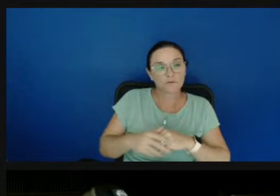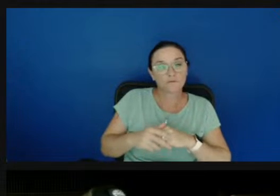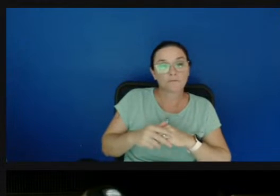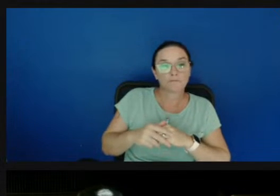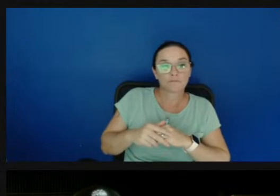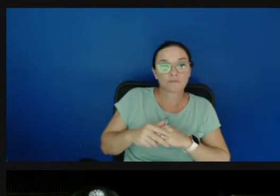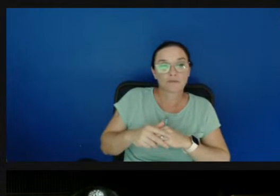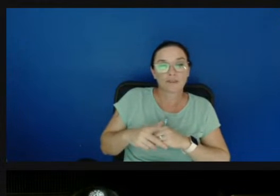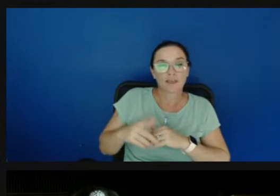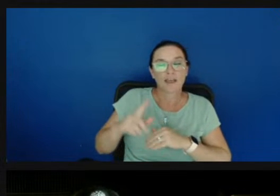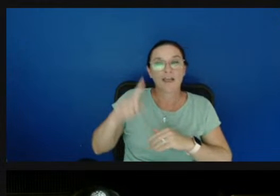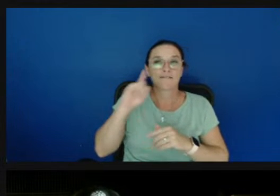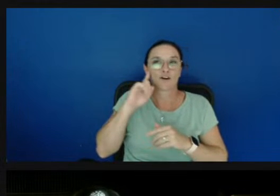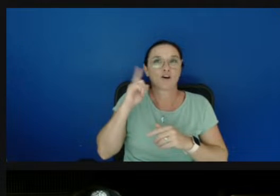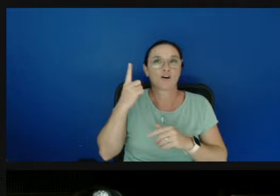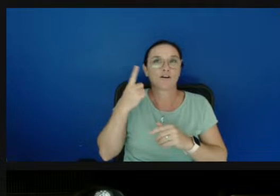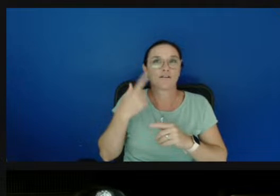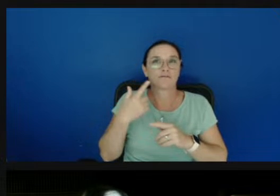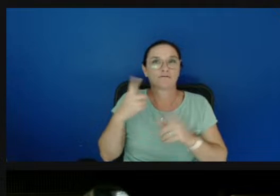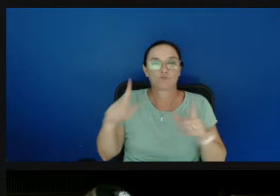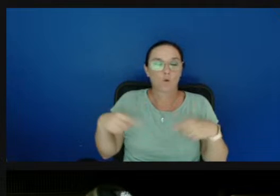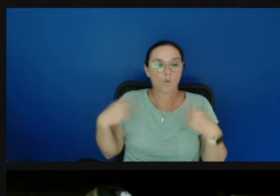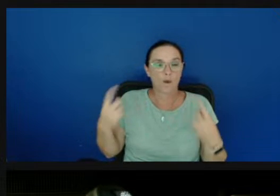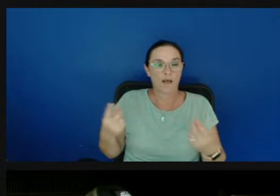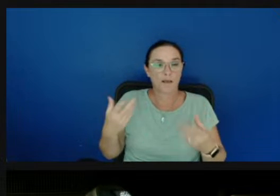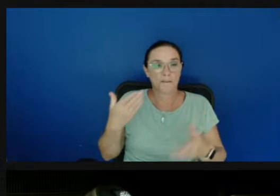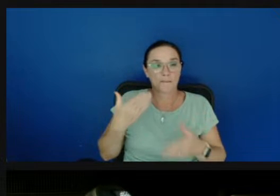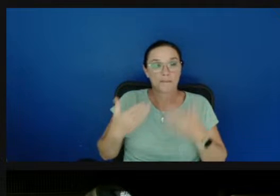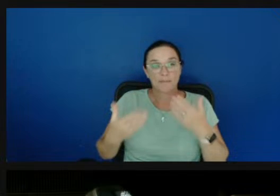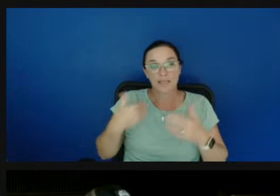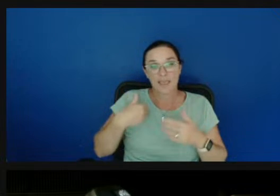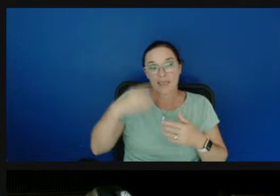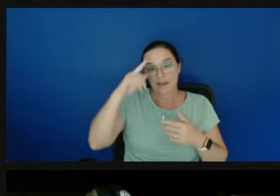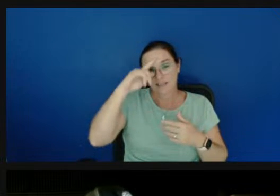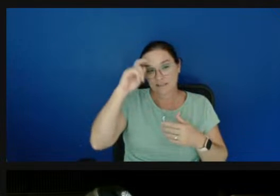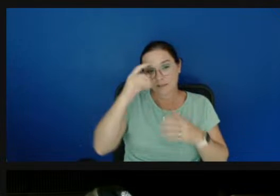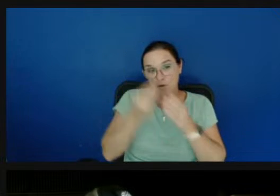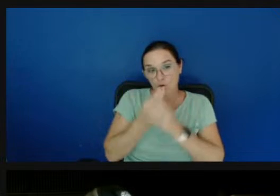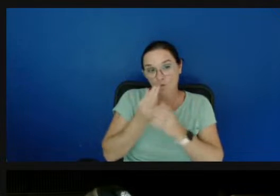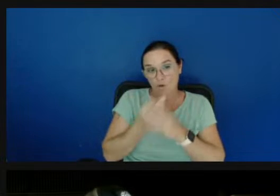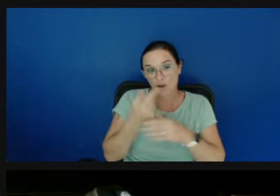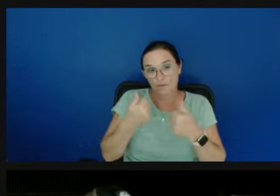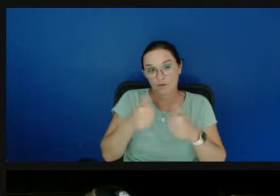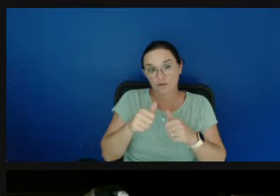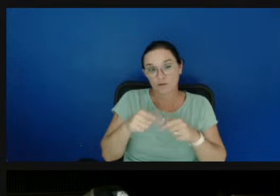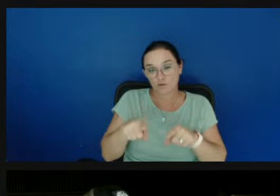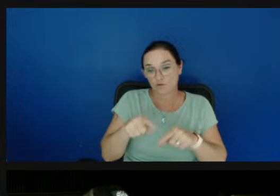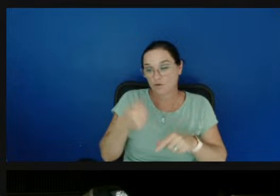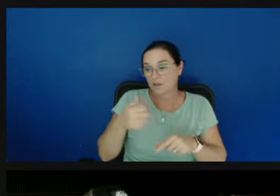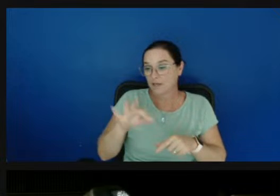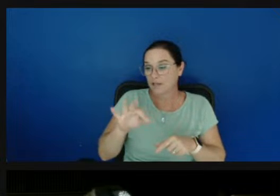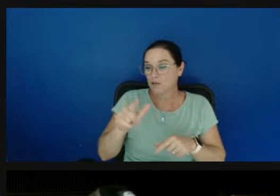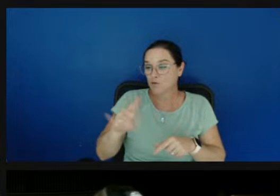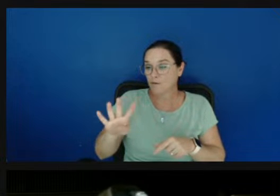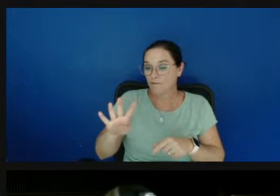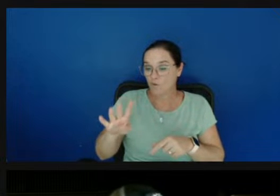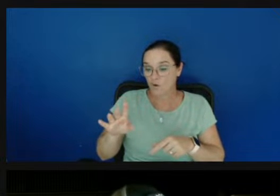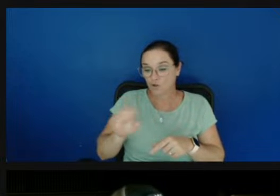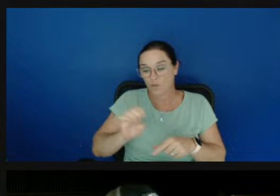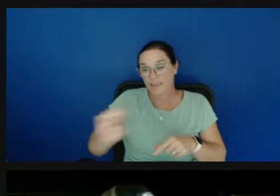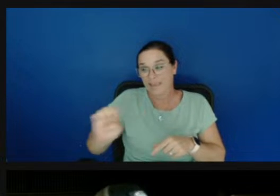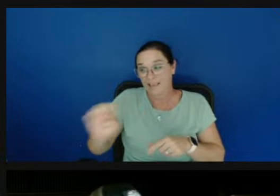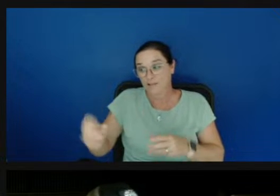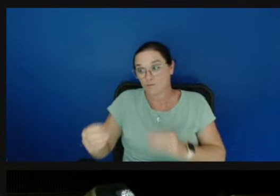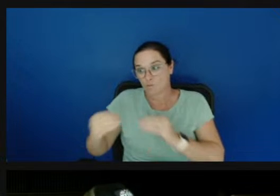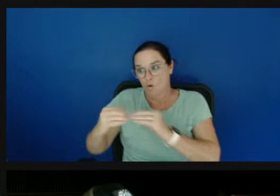them rumors, faint references of maybe there was a submarine eruption in 1924 offshore to the east, but